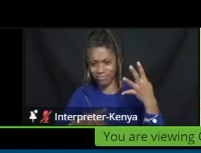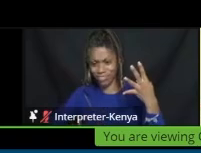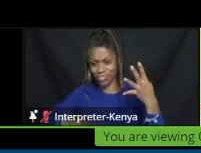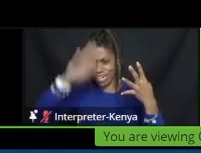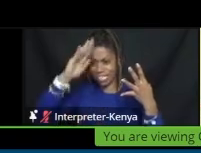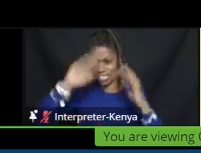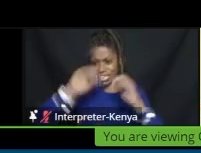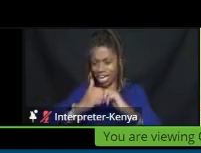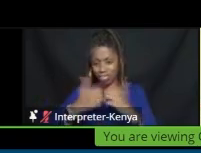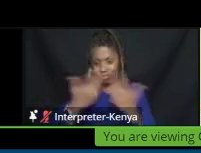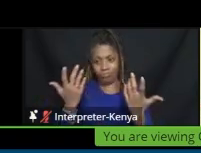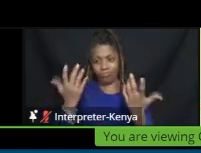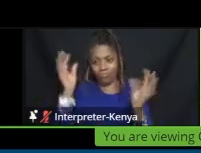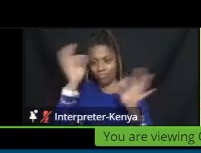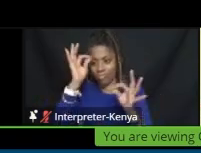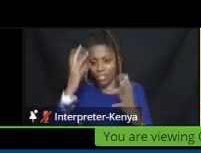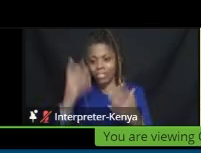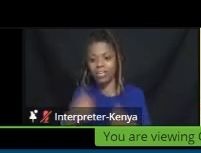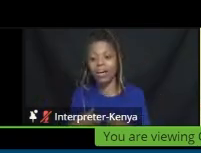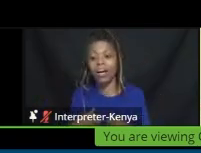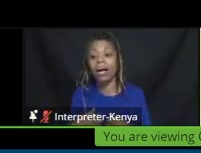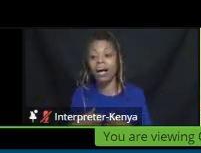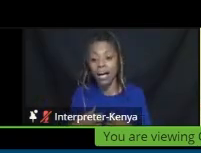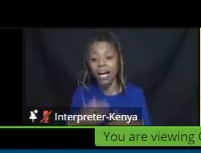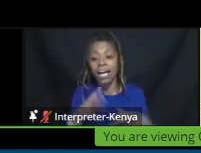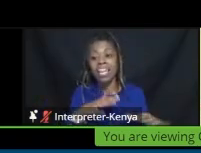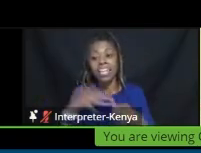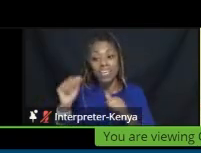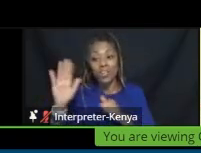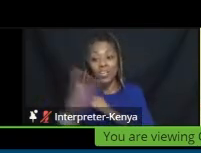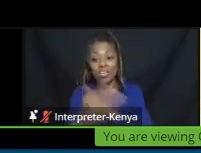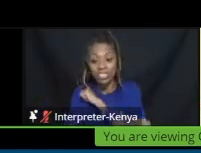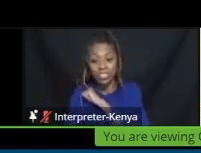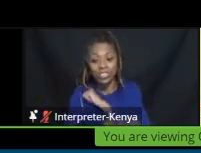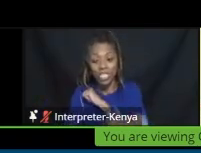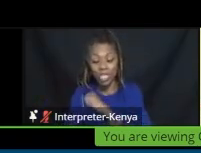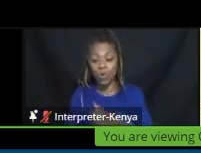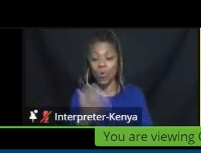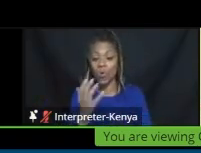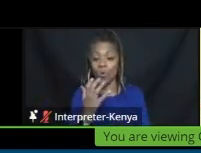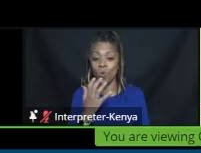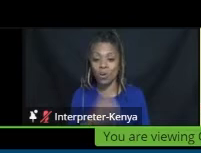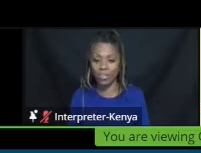Leaving your country, wow. Give them a bath.